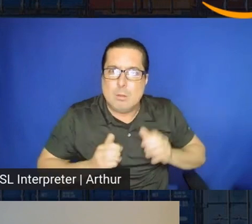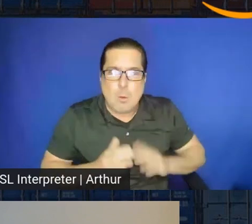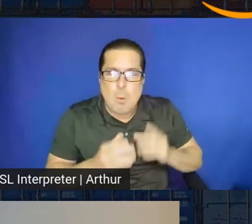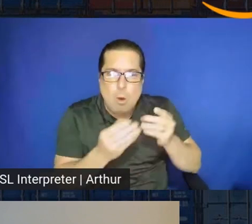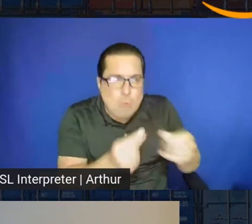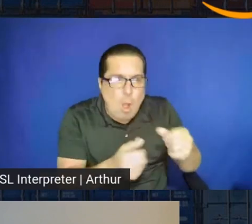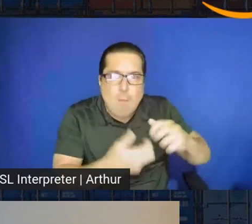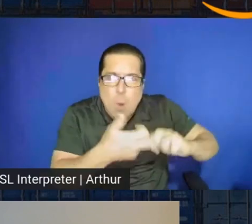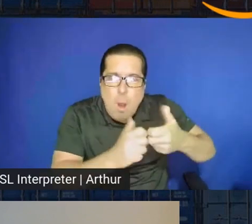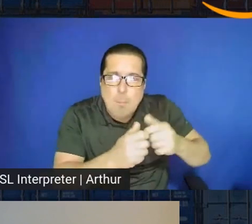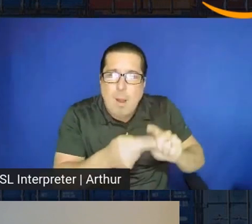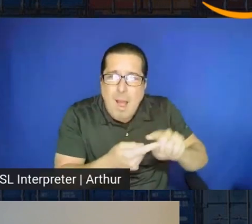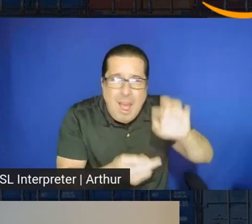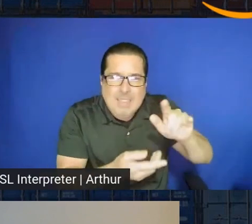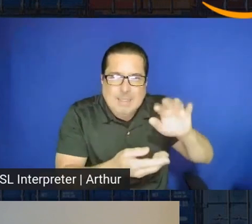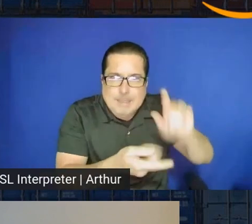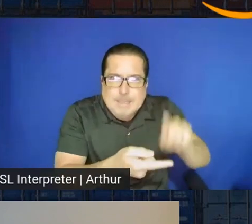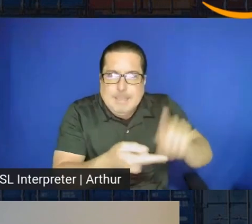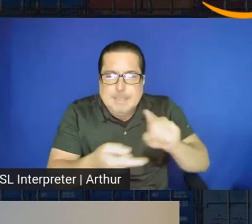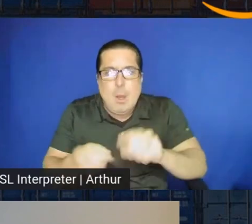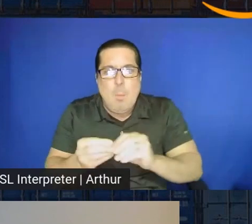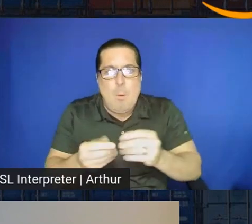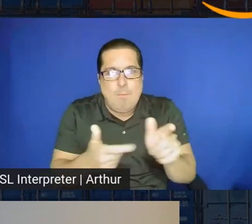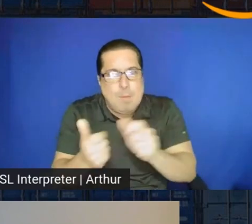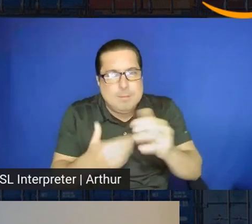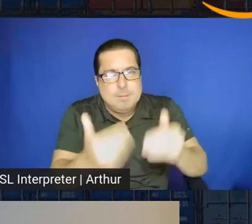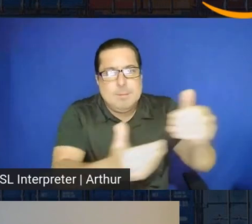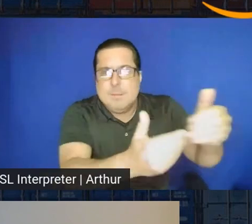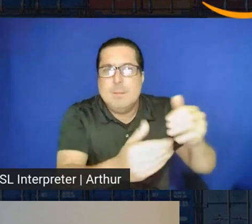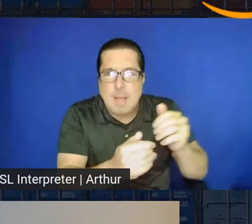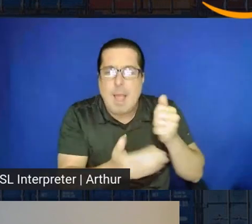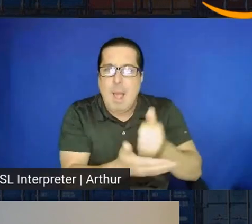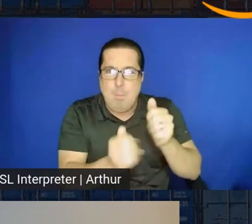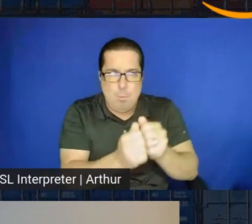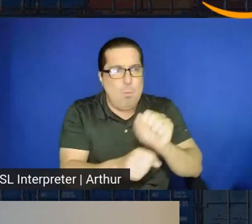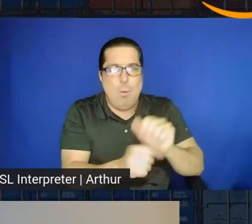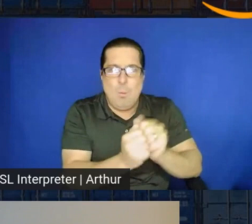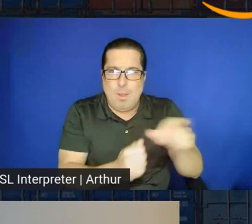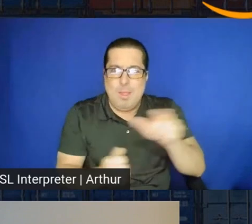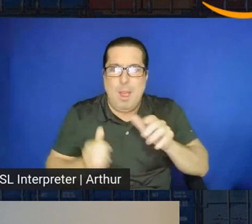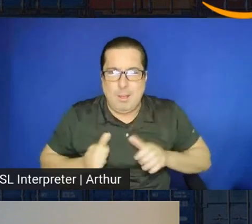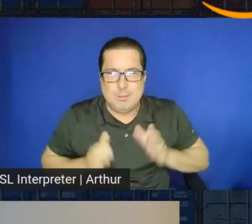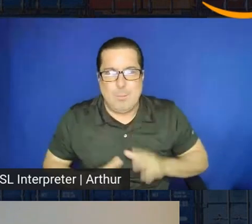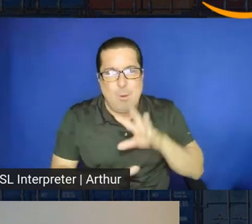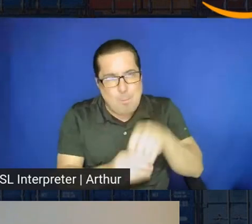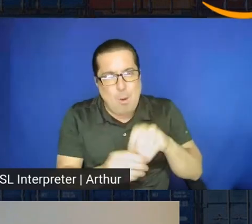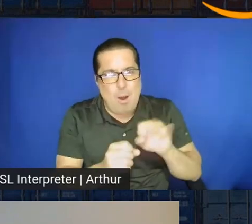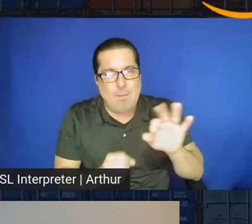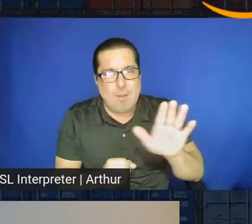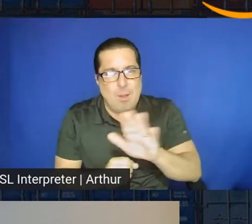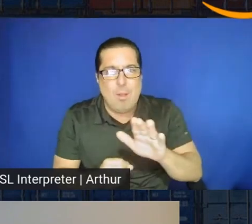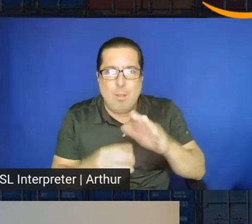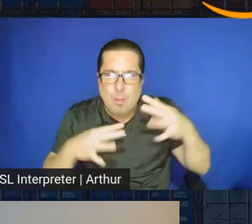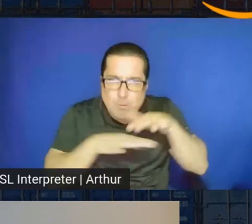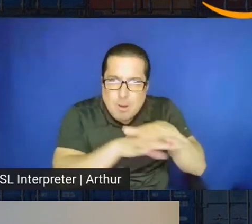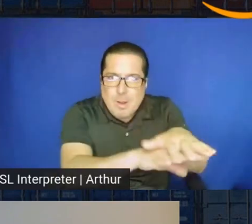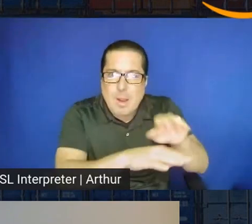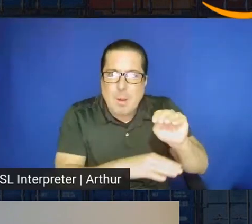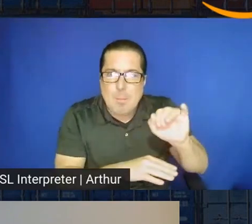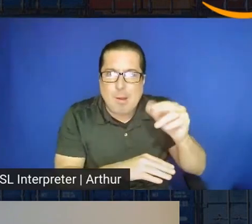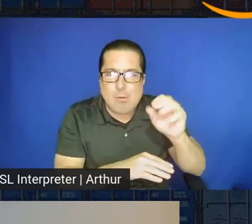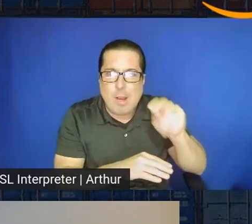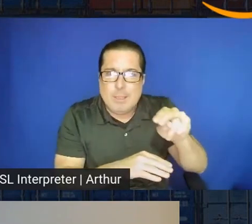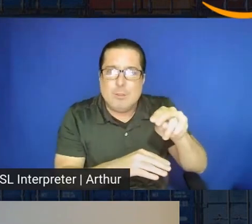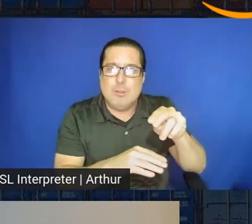that modernization journey. And I look forward to working with a lot more customers as well as part of their cloud migration journey and containerization as